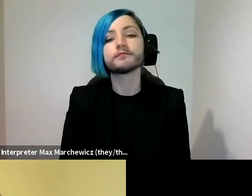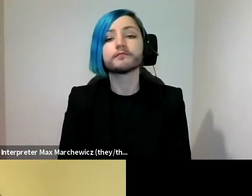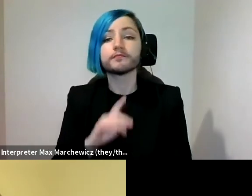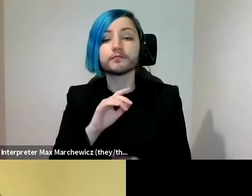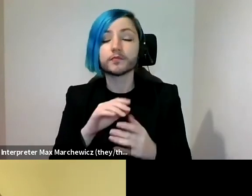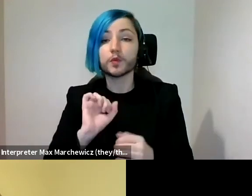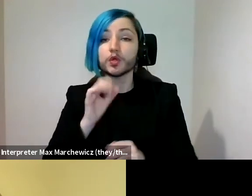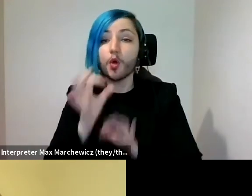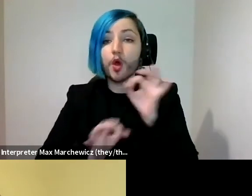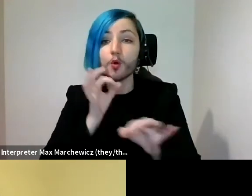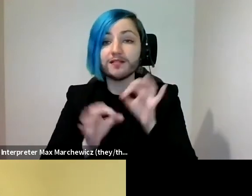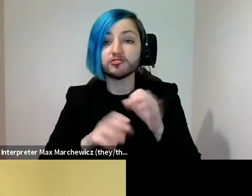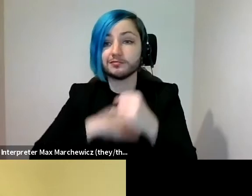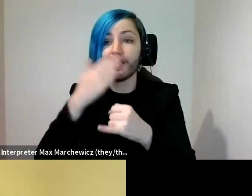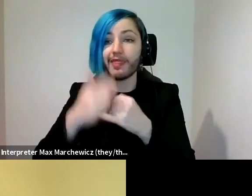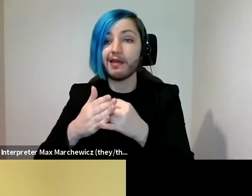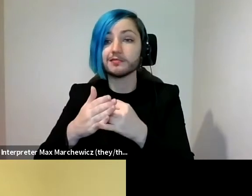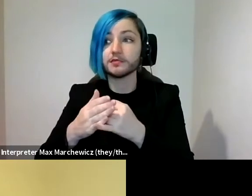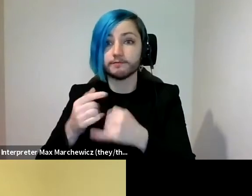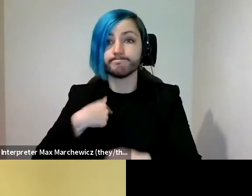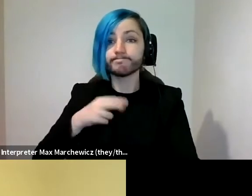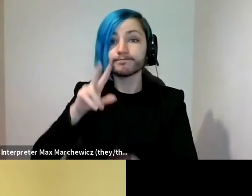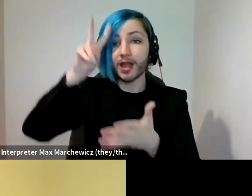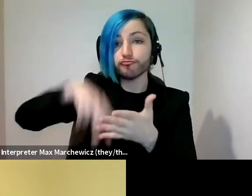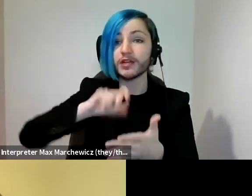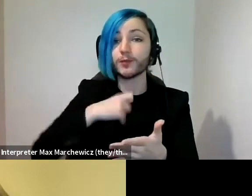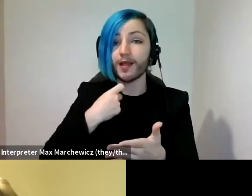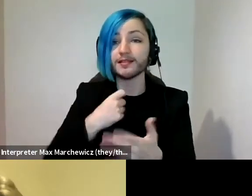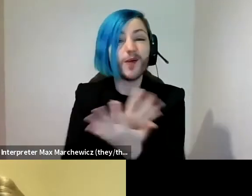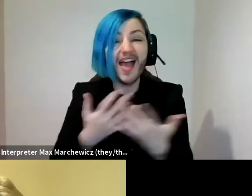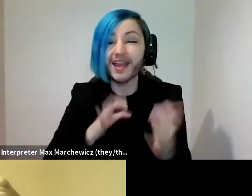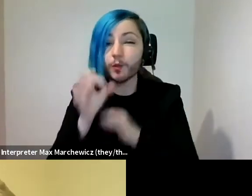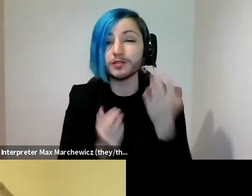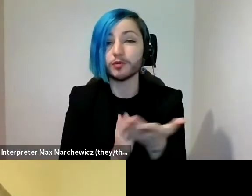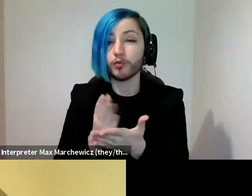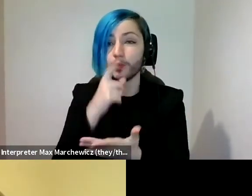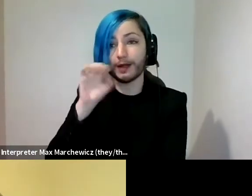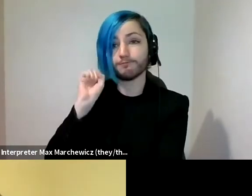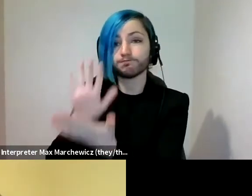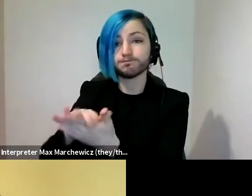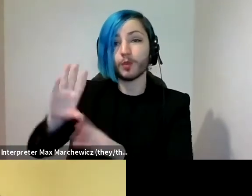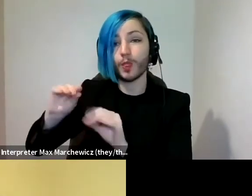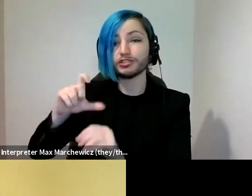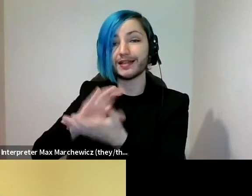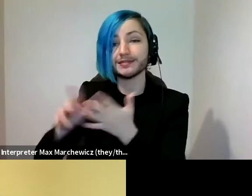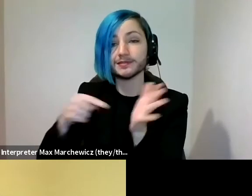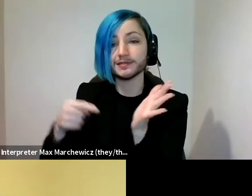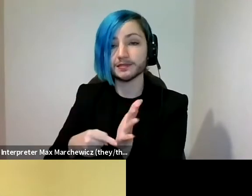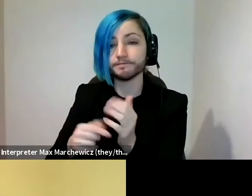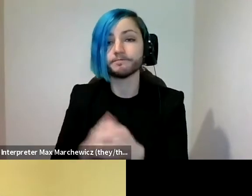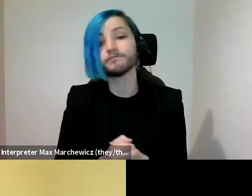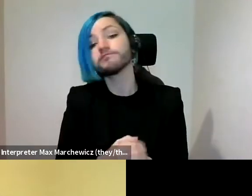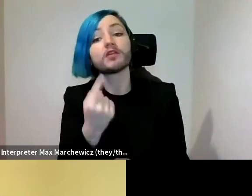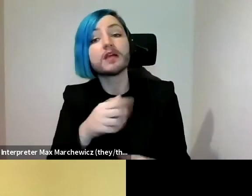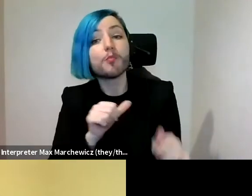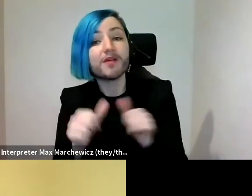some of your questions at the end, so please get your questions coming in the chat. If you want to ask a question by speaking or by